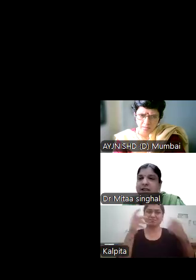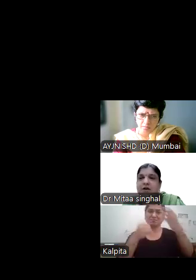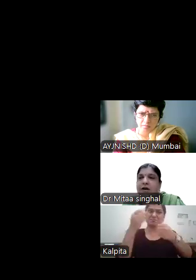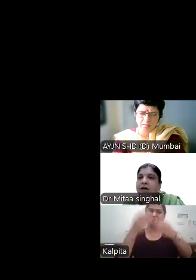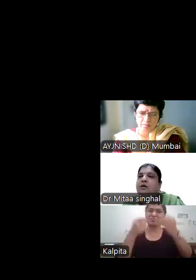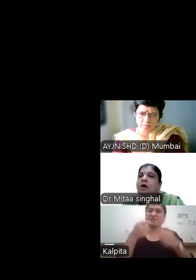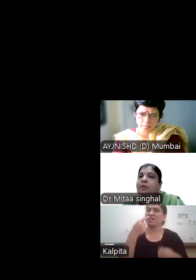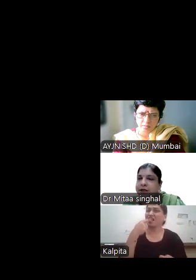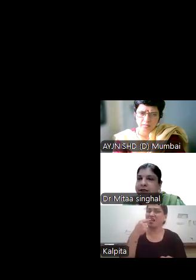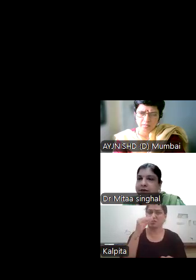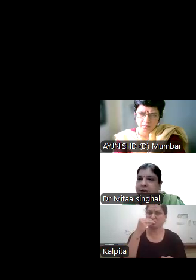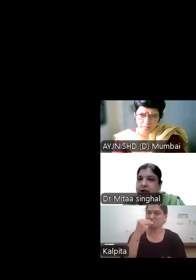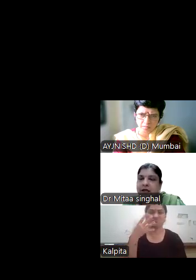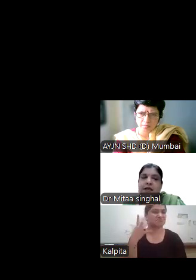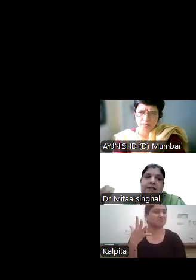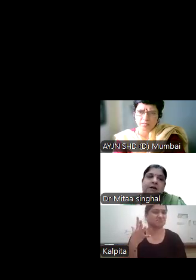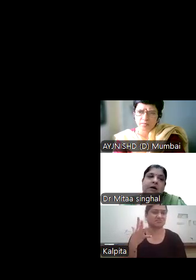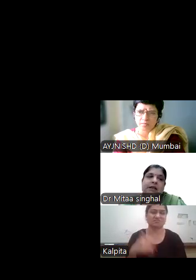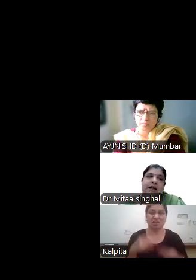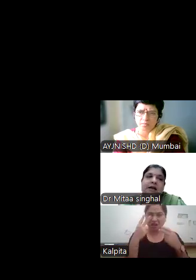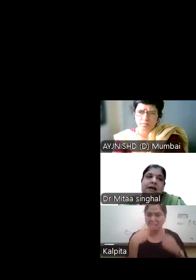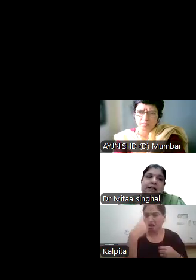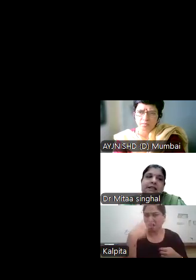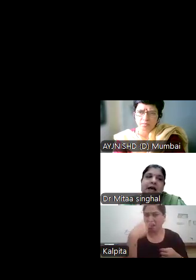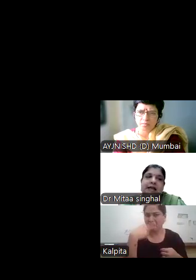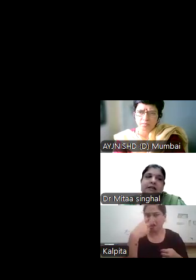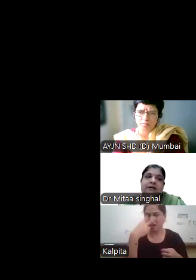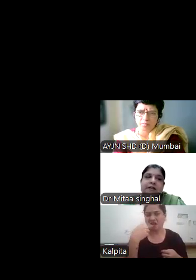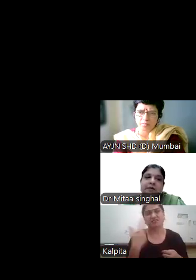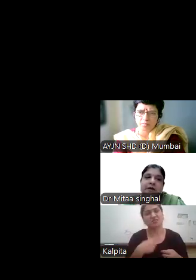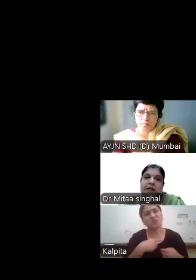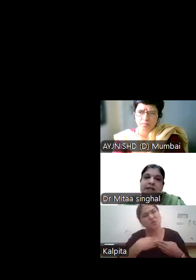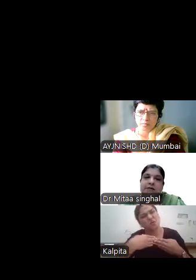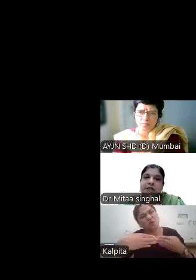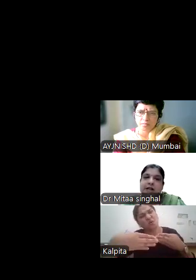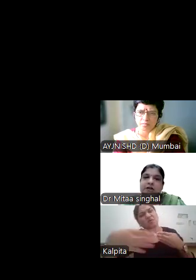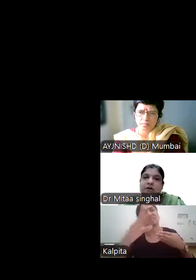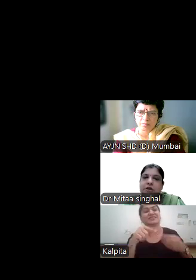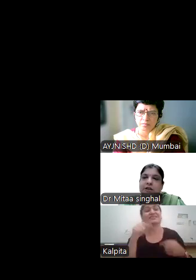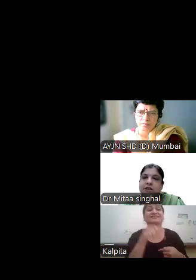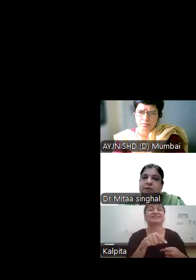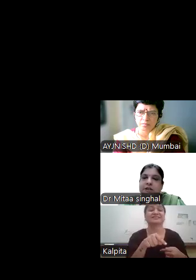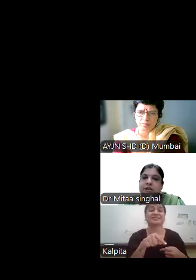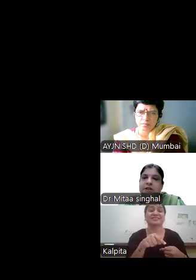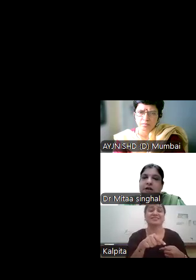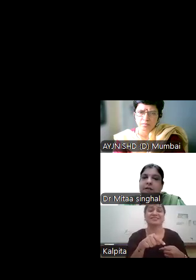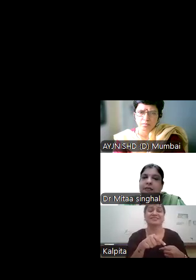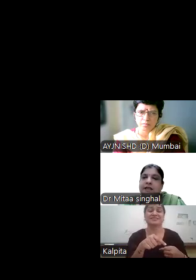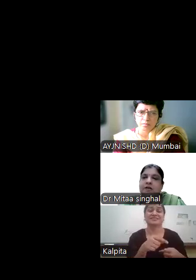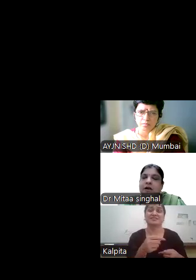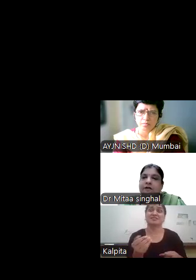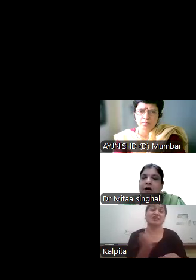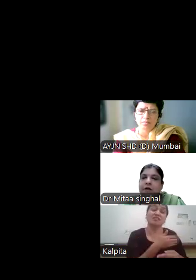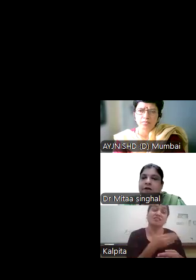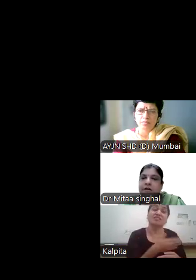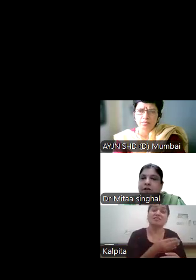excessively, he's not a cooperative child. So there are early signs of cerebral palsy, which I'll show you in this picture.